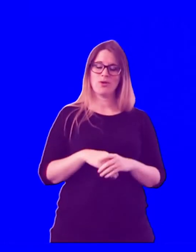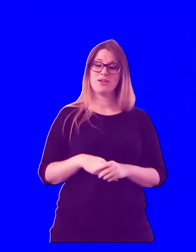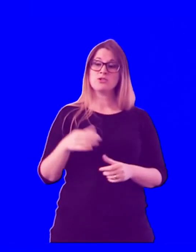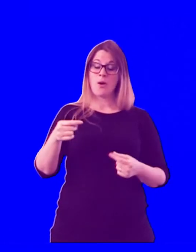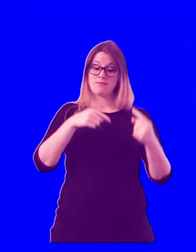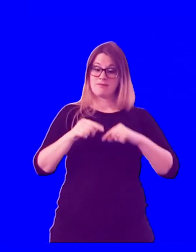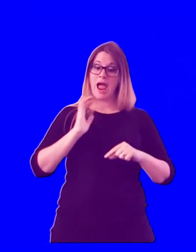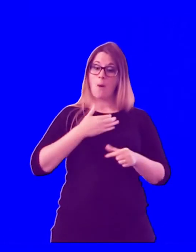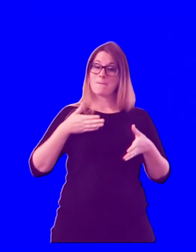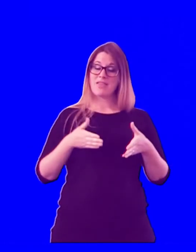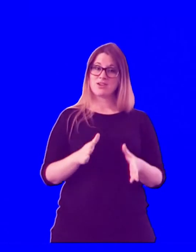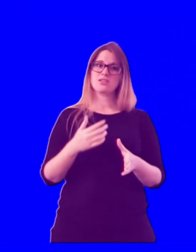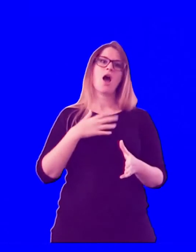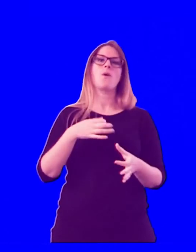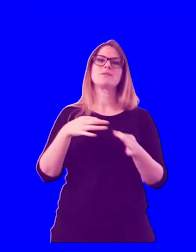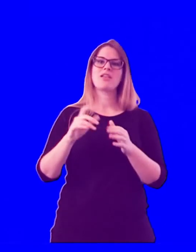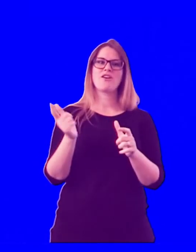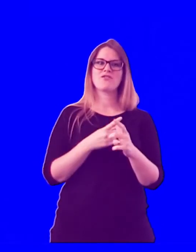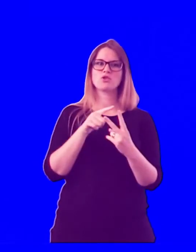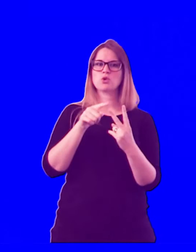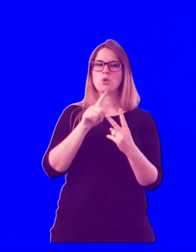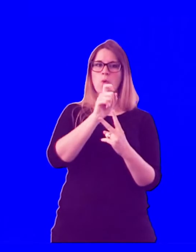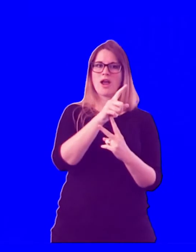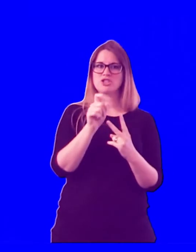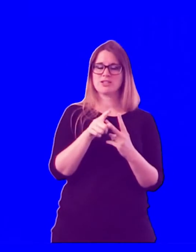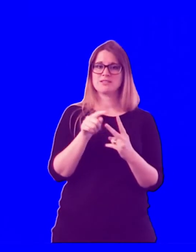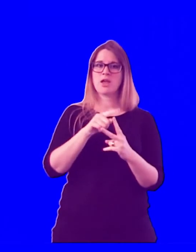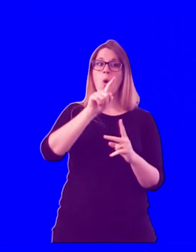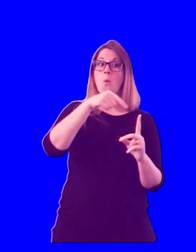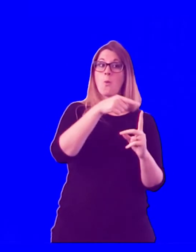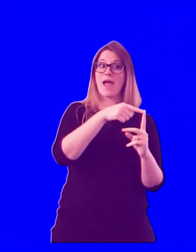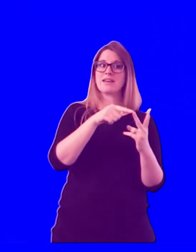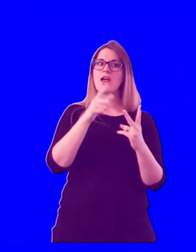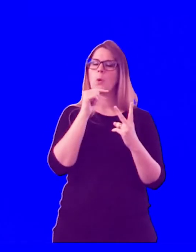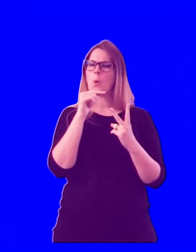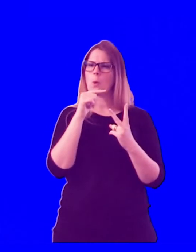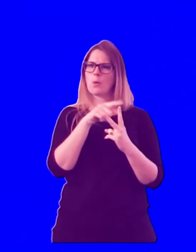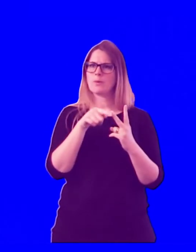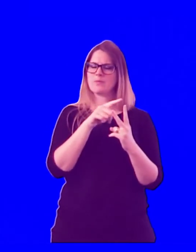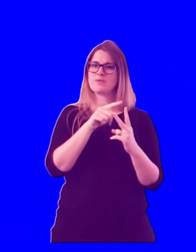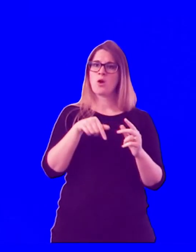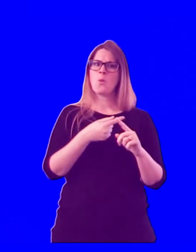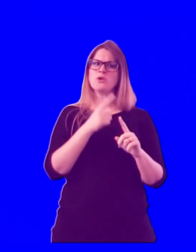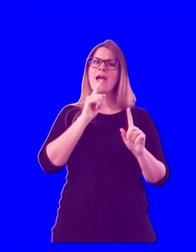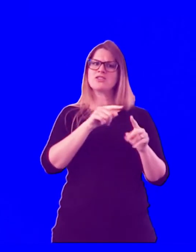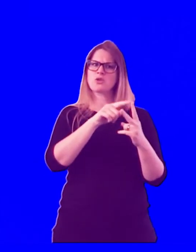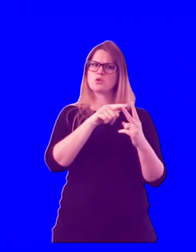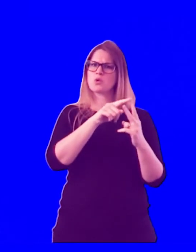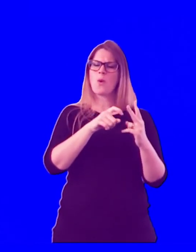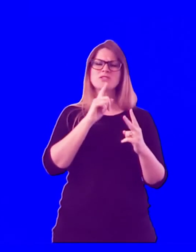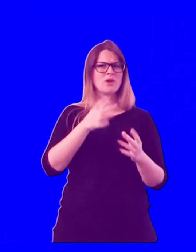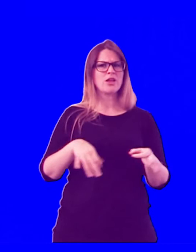to our methodology, and I want to cover the first 2 questions, and those are the when and the who. And answering the when and the who are critical because it